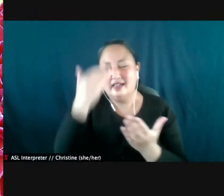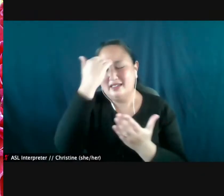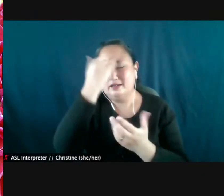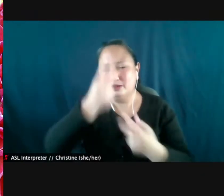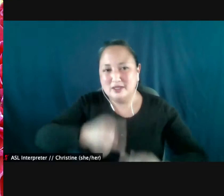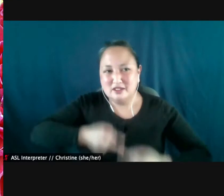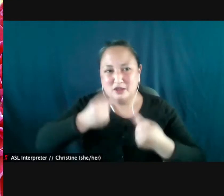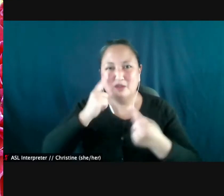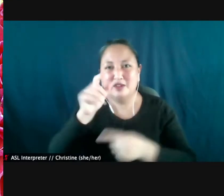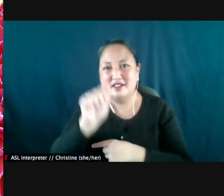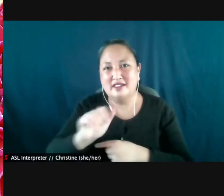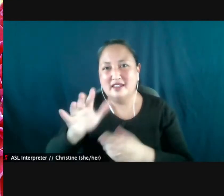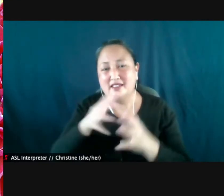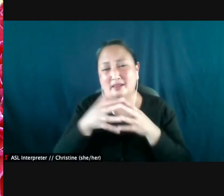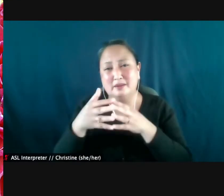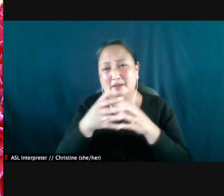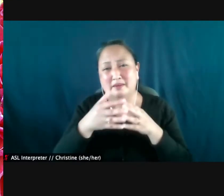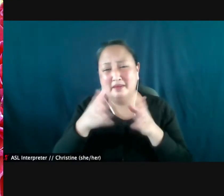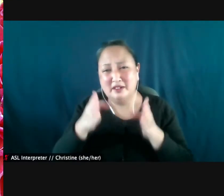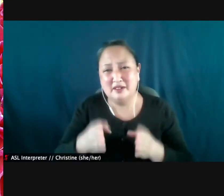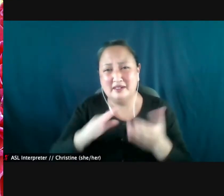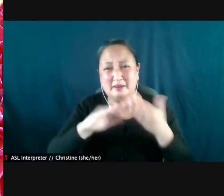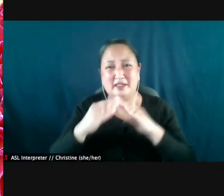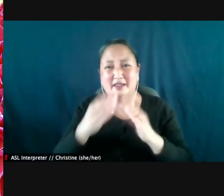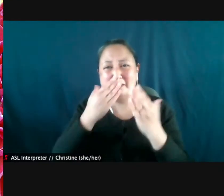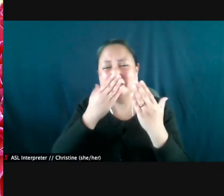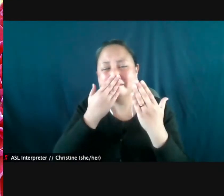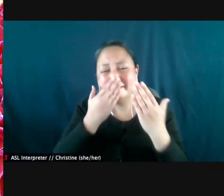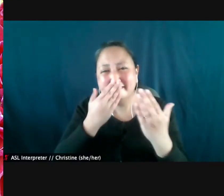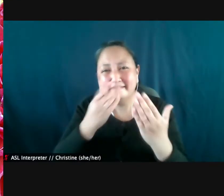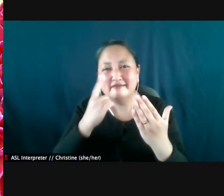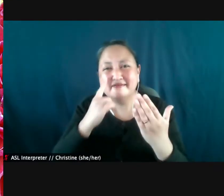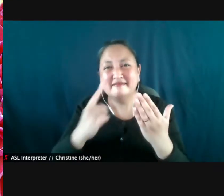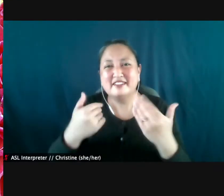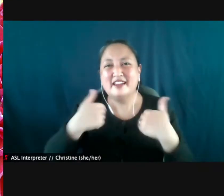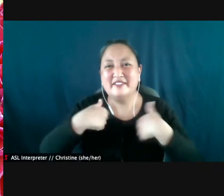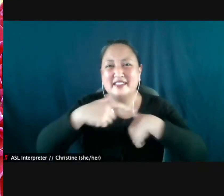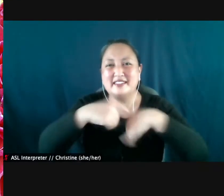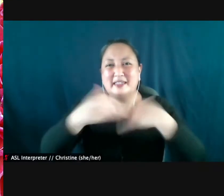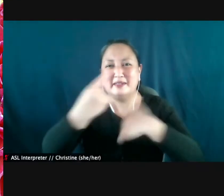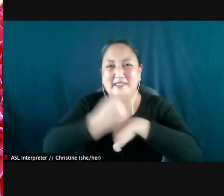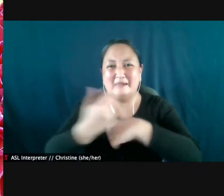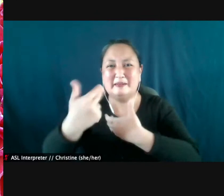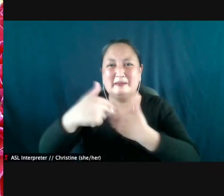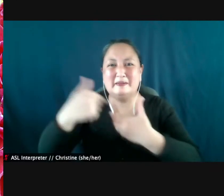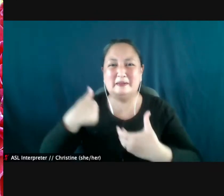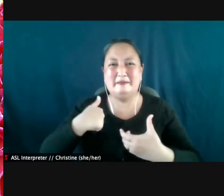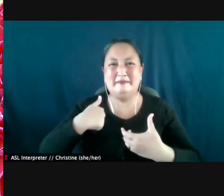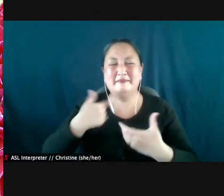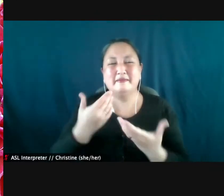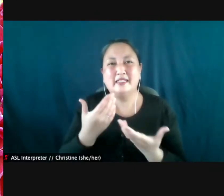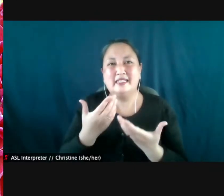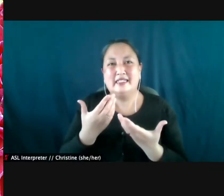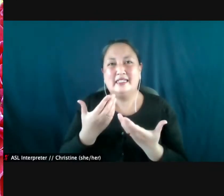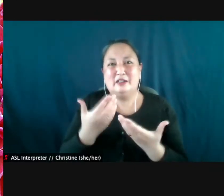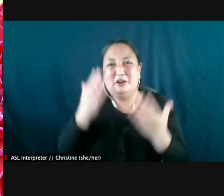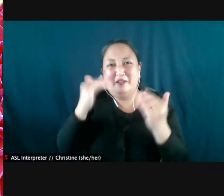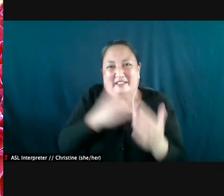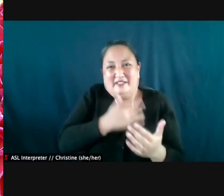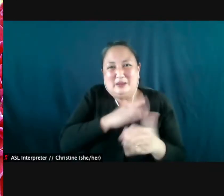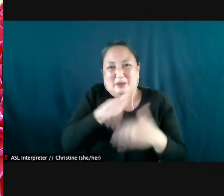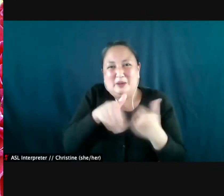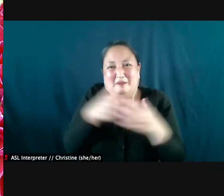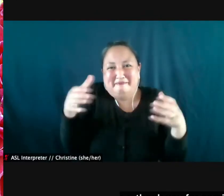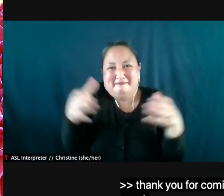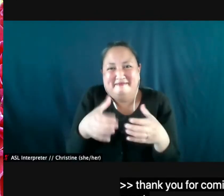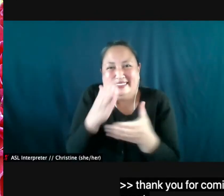Asian American community, and I really appreciate your taking the time out of today. Hopefully it feels even digitally like we're all together